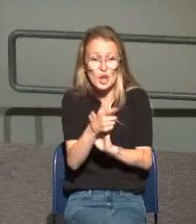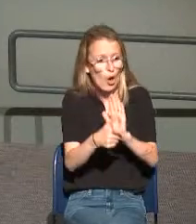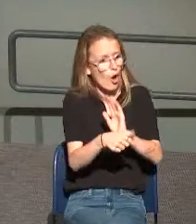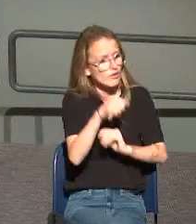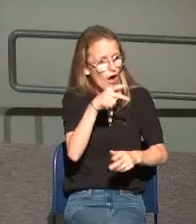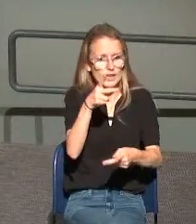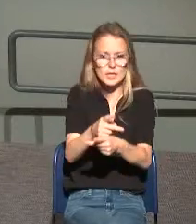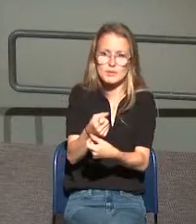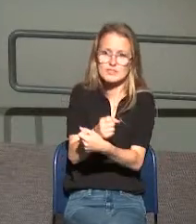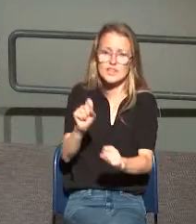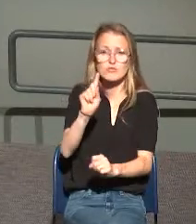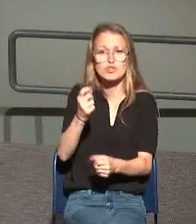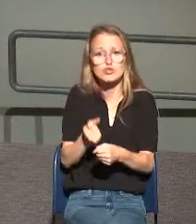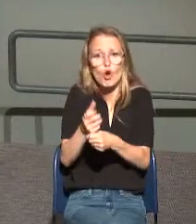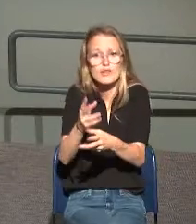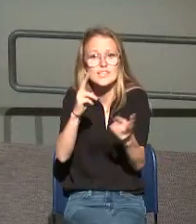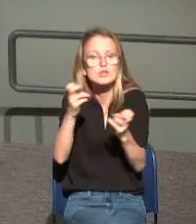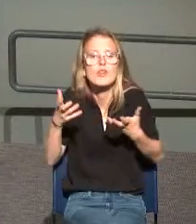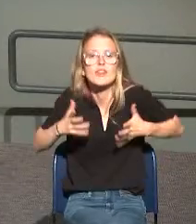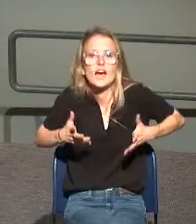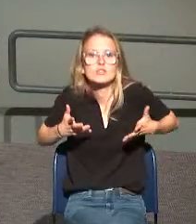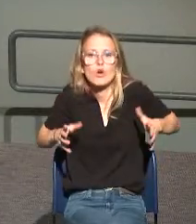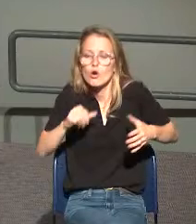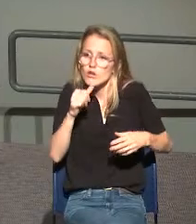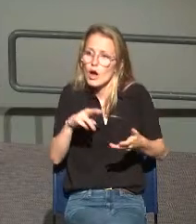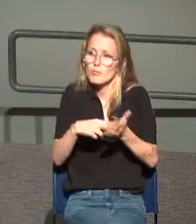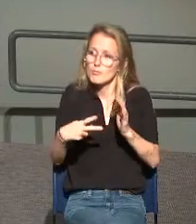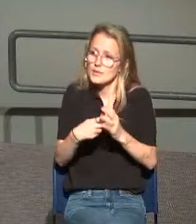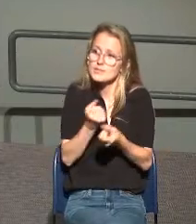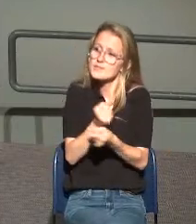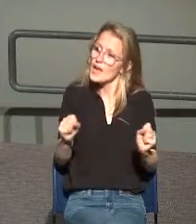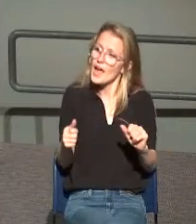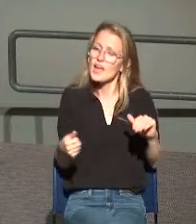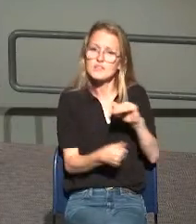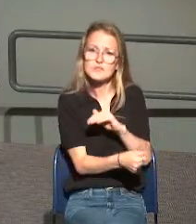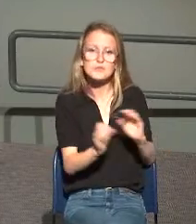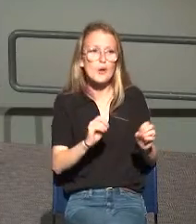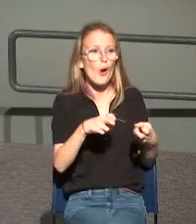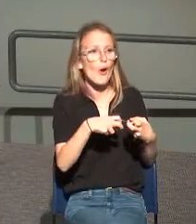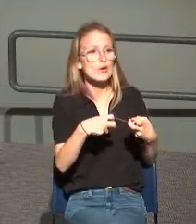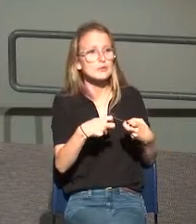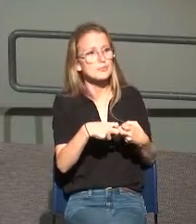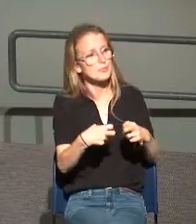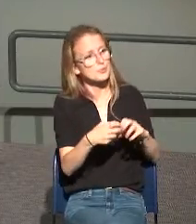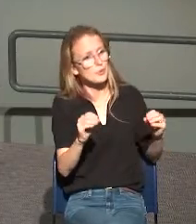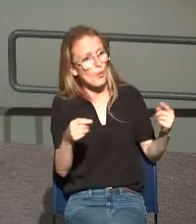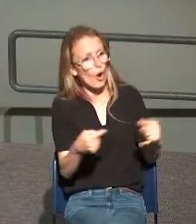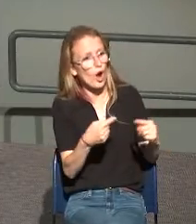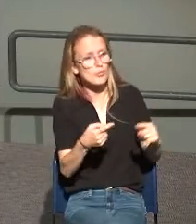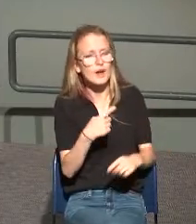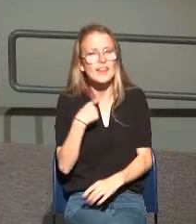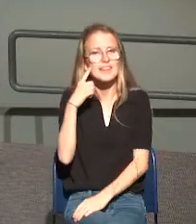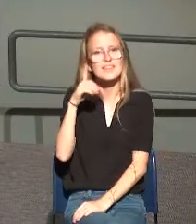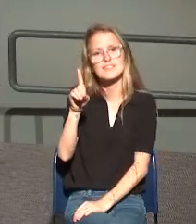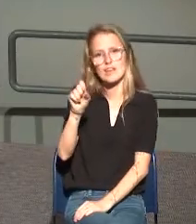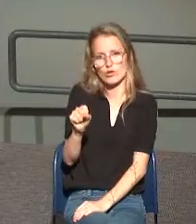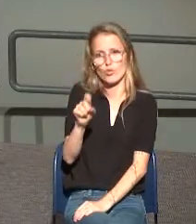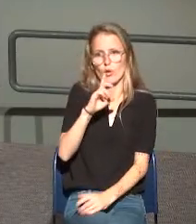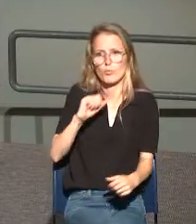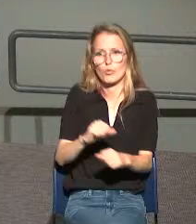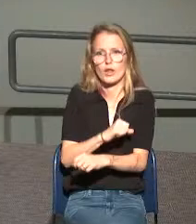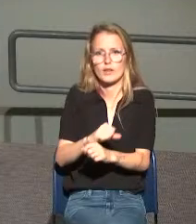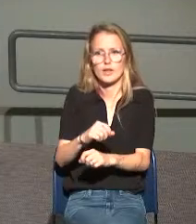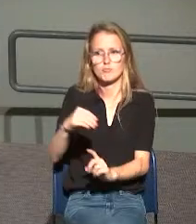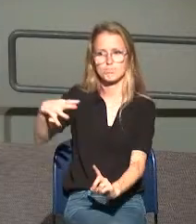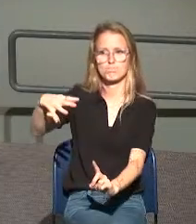were just causing problems, and so it was, to me, Desert Storm was the real precipitating point of